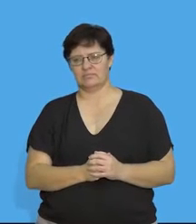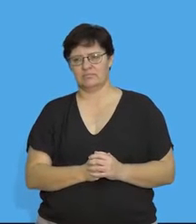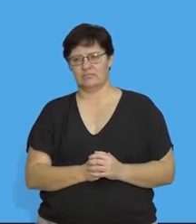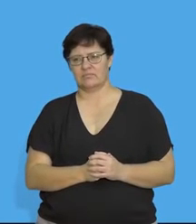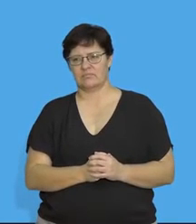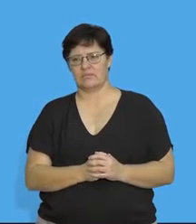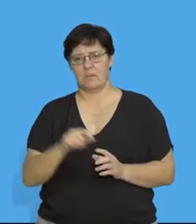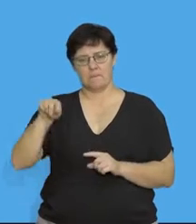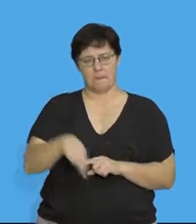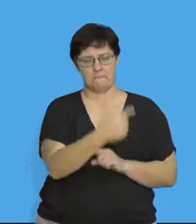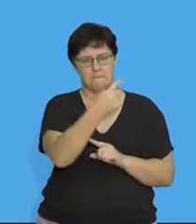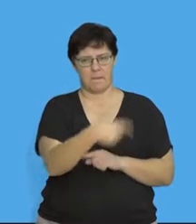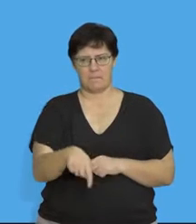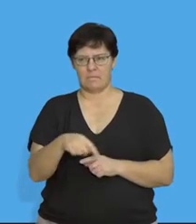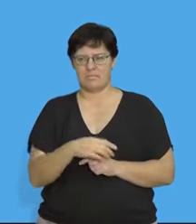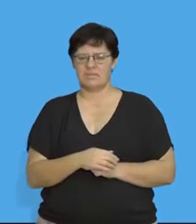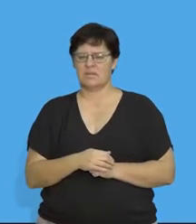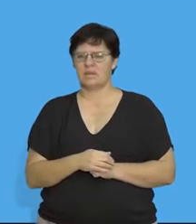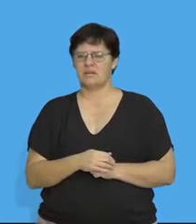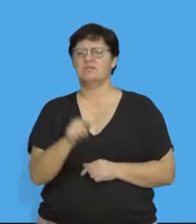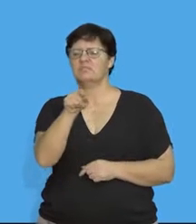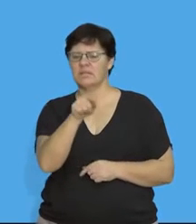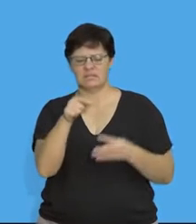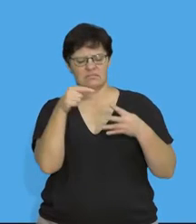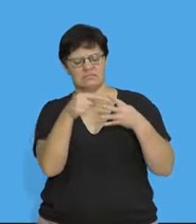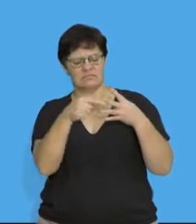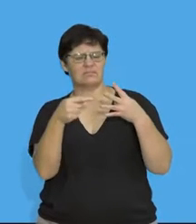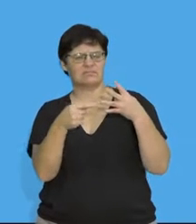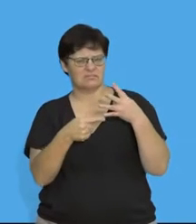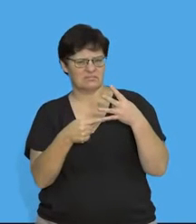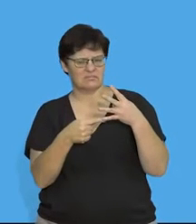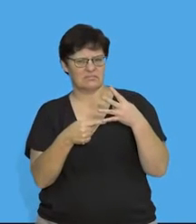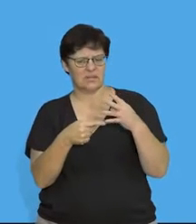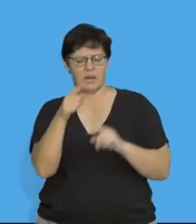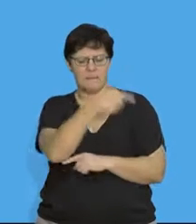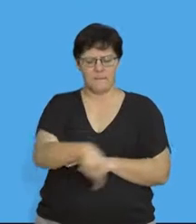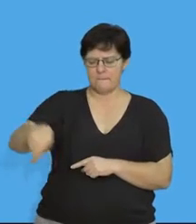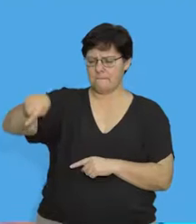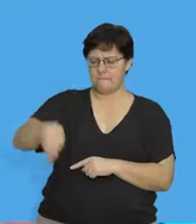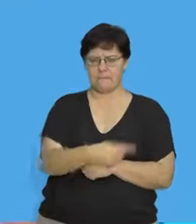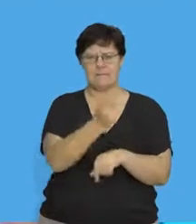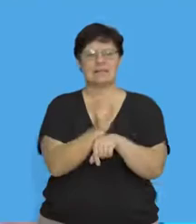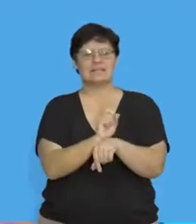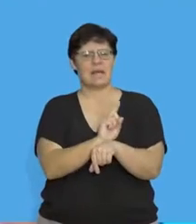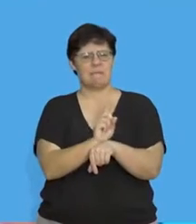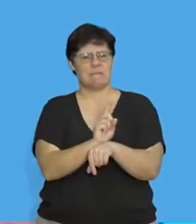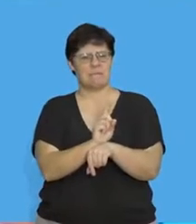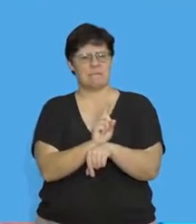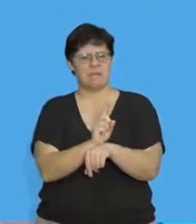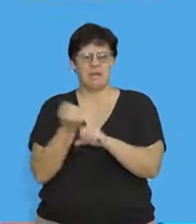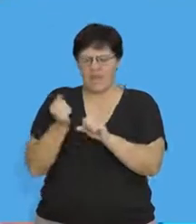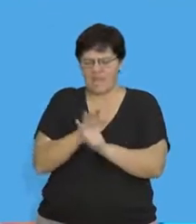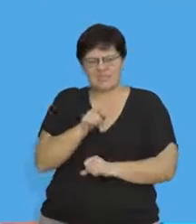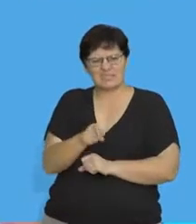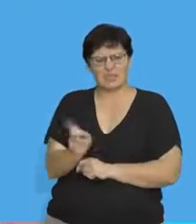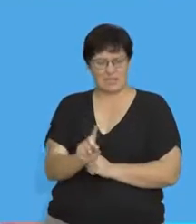backwards and forwards, and we're going to say what factors affect the period of the pendulum. In other words, the time it takes to go